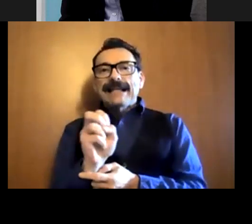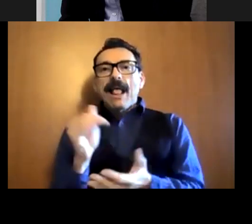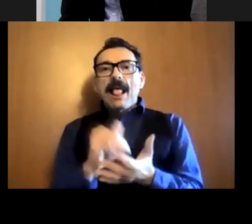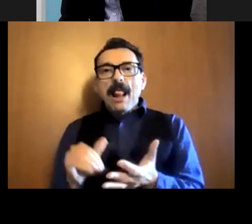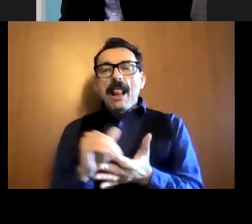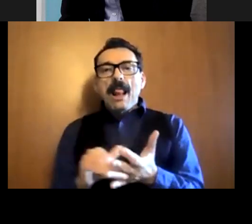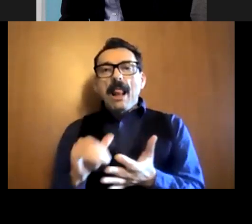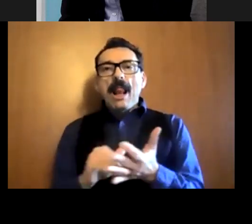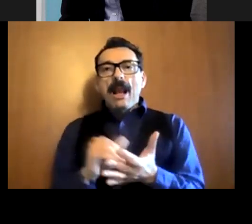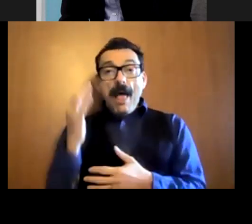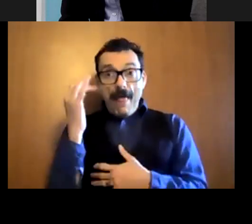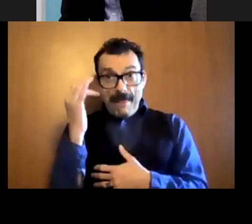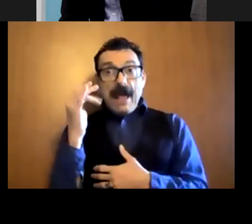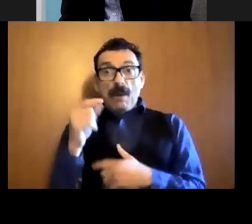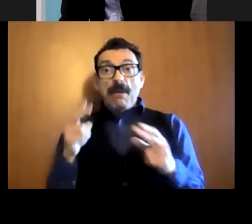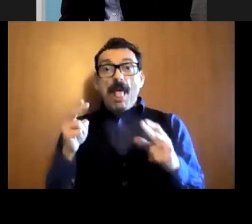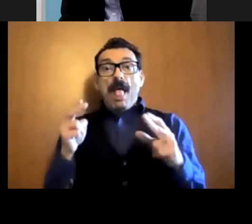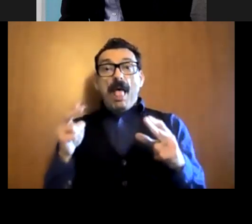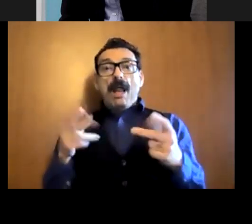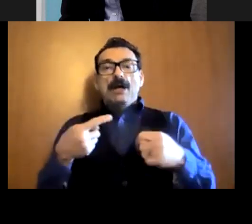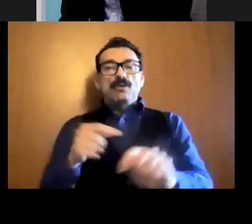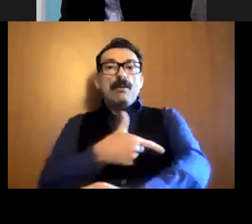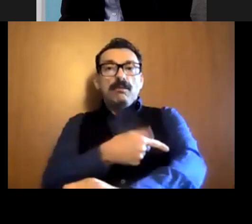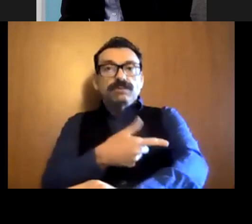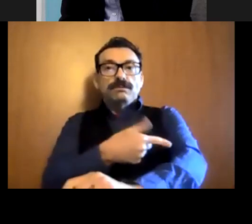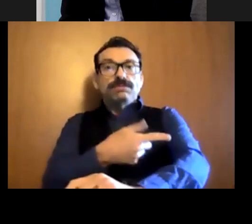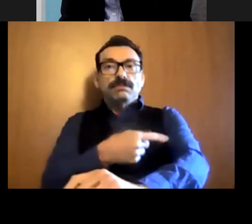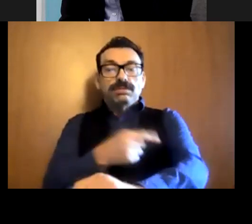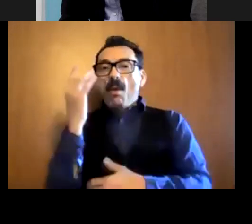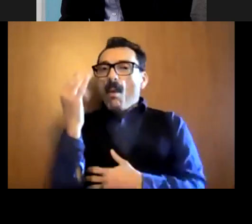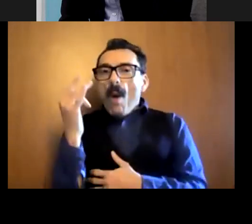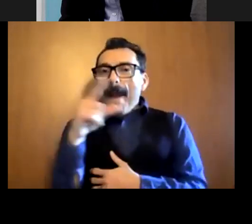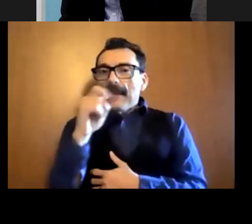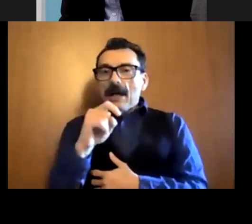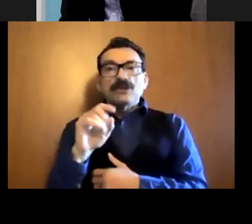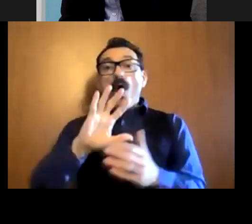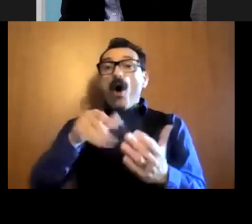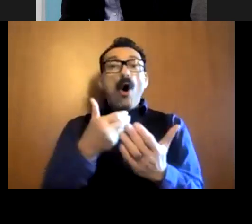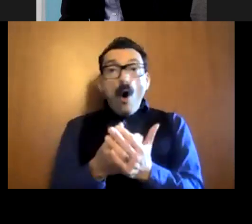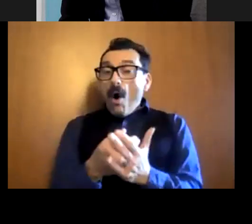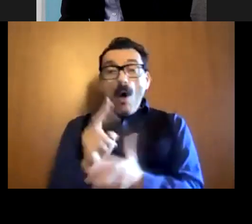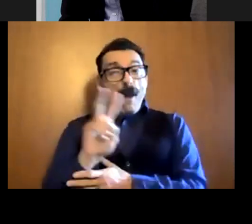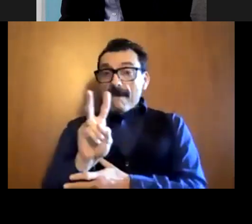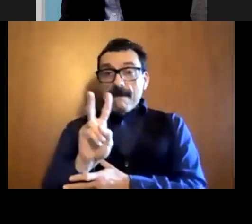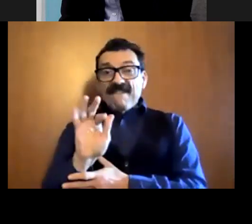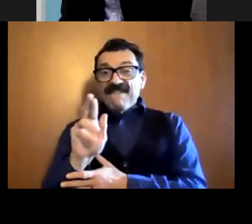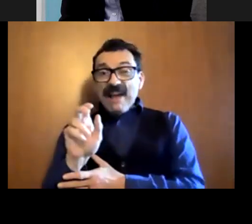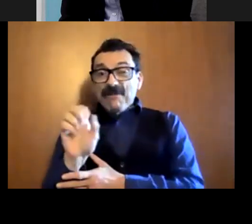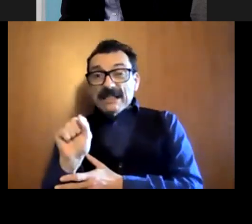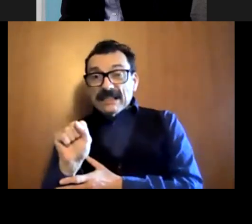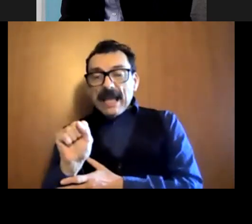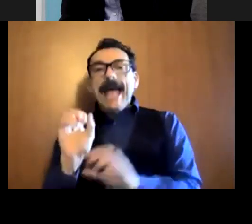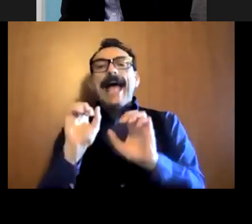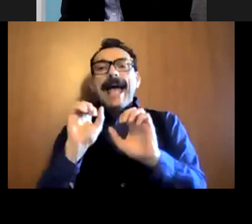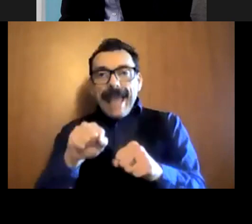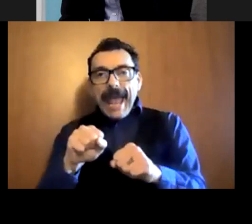we're working against time, right? Like all viruses mutate. And if there is a mutation that emerges that has